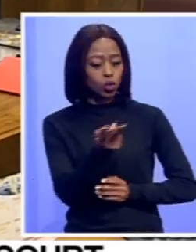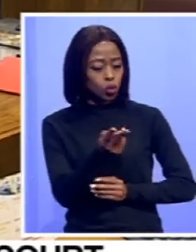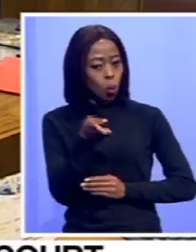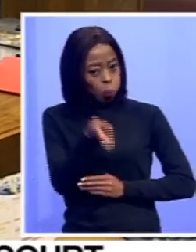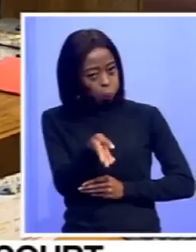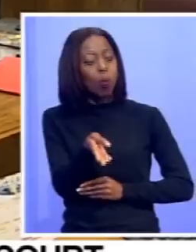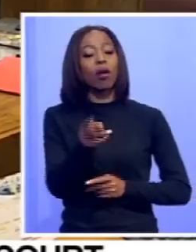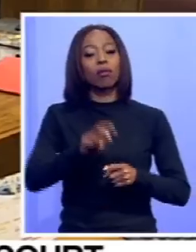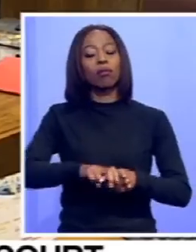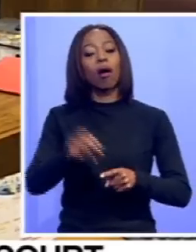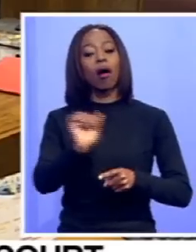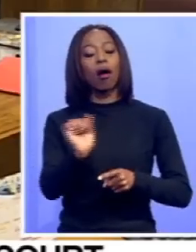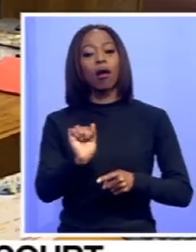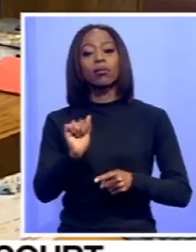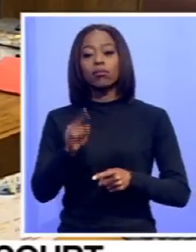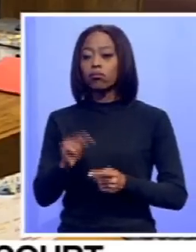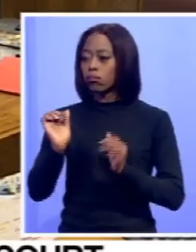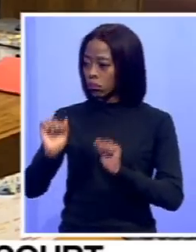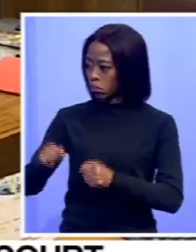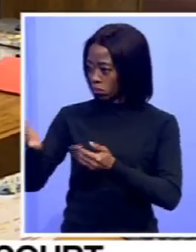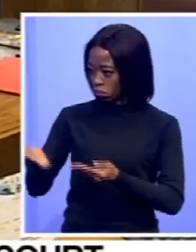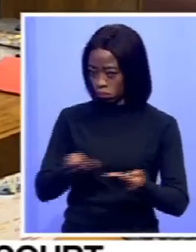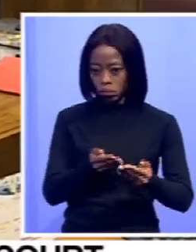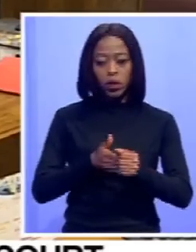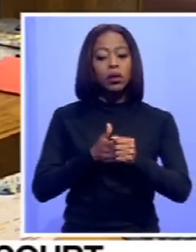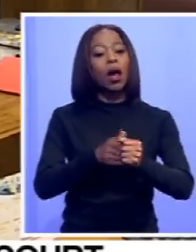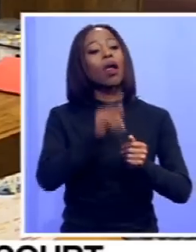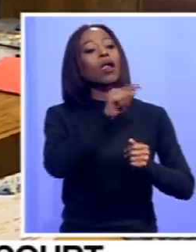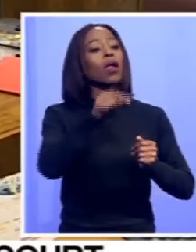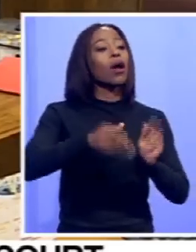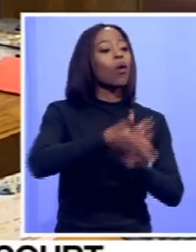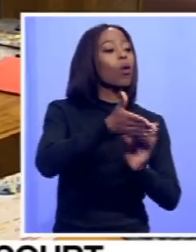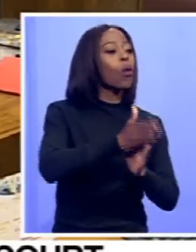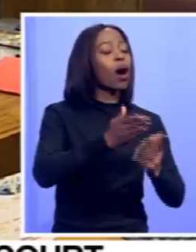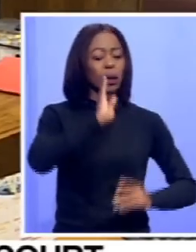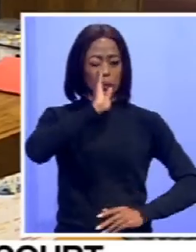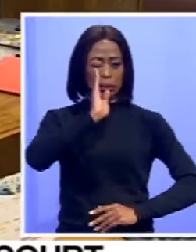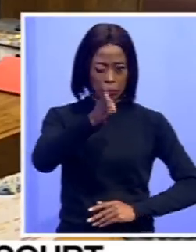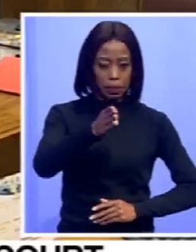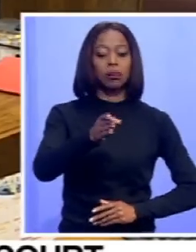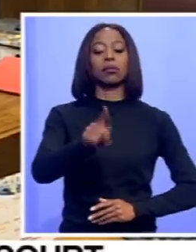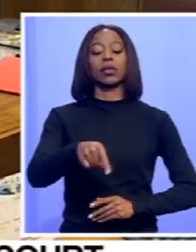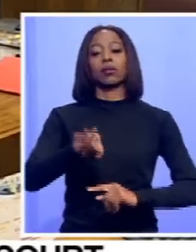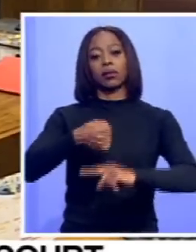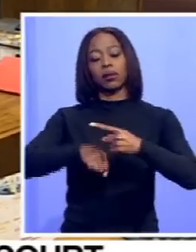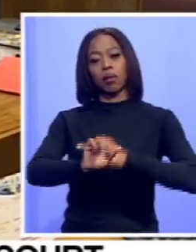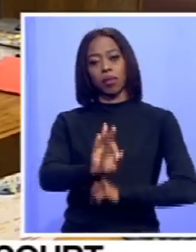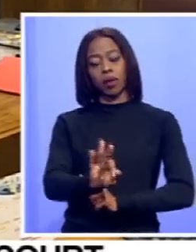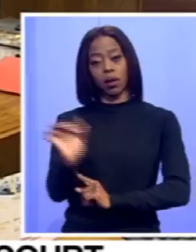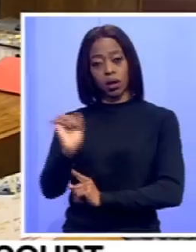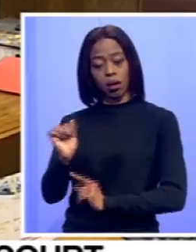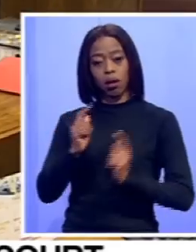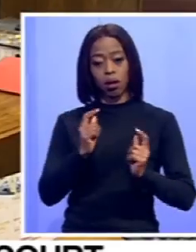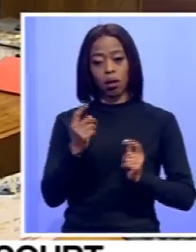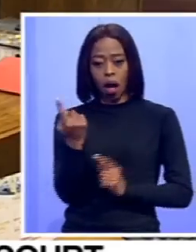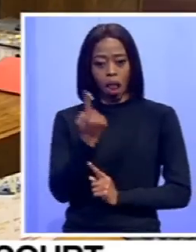vehicle, so he allowed it to enter, gave them the direction, and told them to go straight. Sub 3, the vehicle was traveling